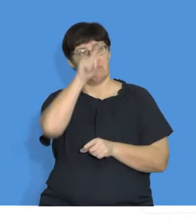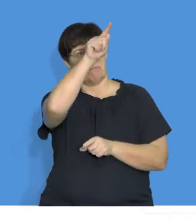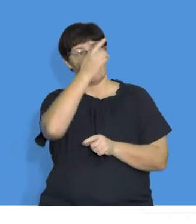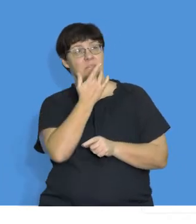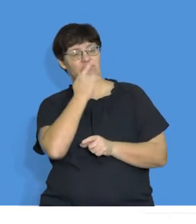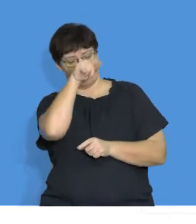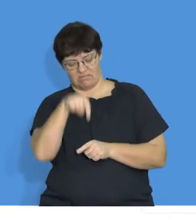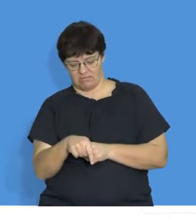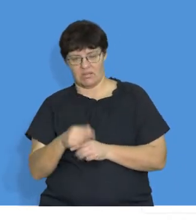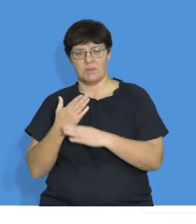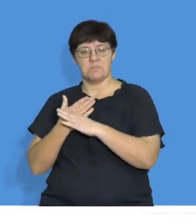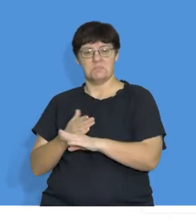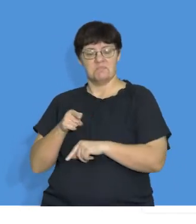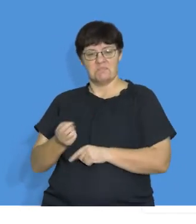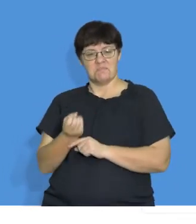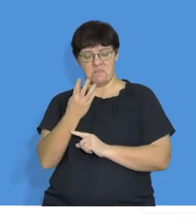the battery. Right, okay.